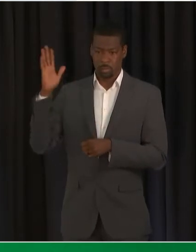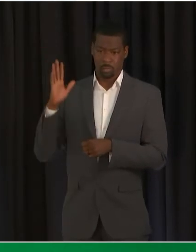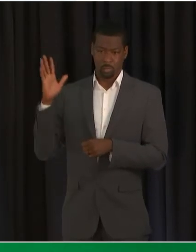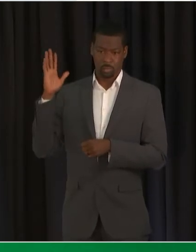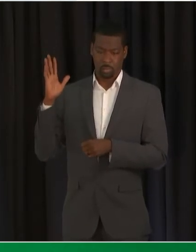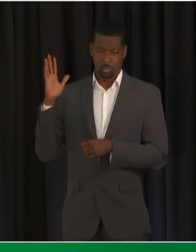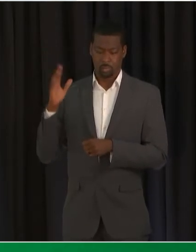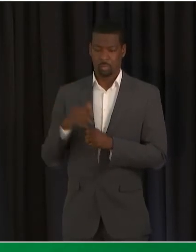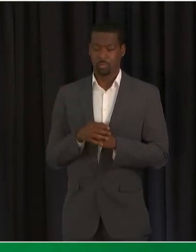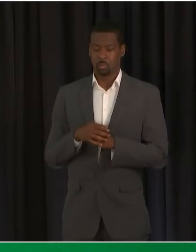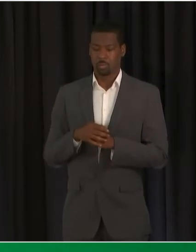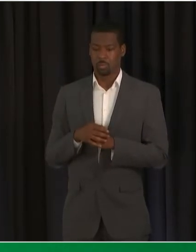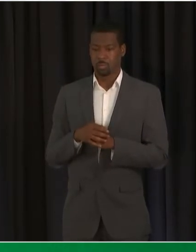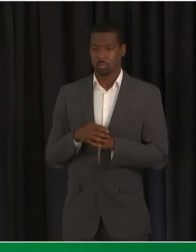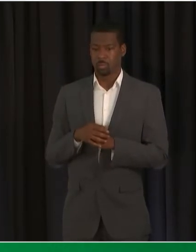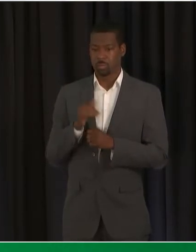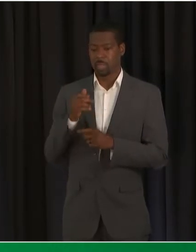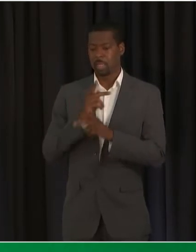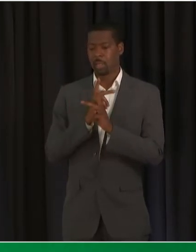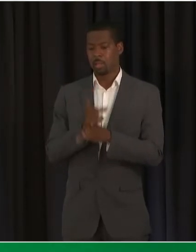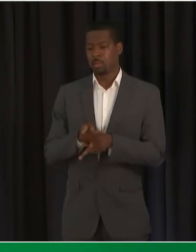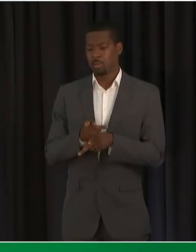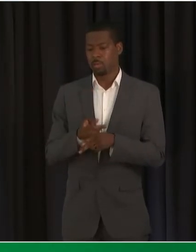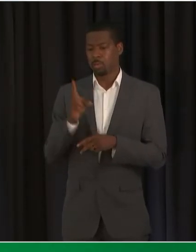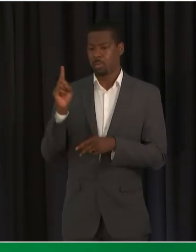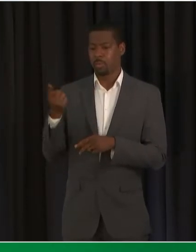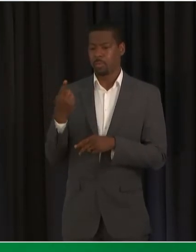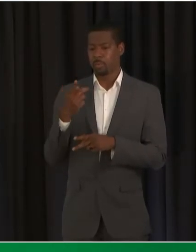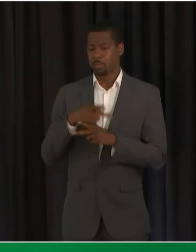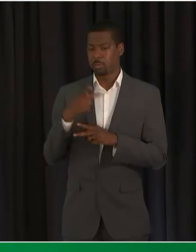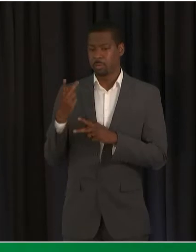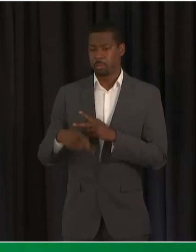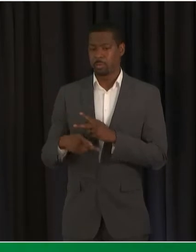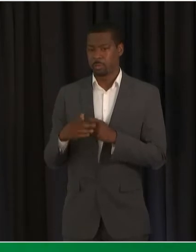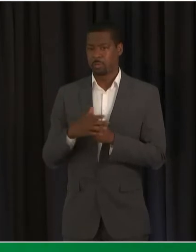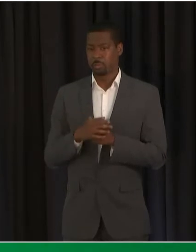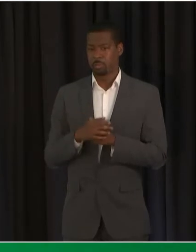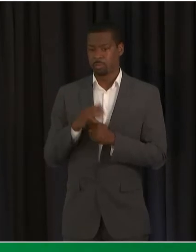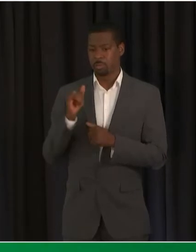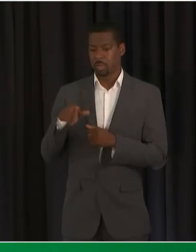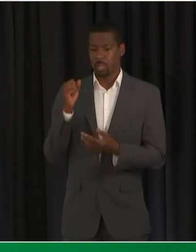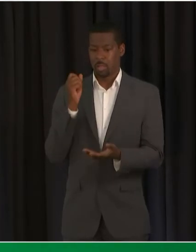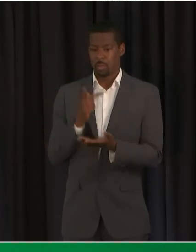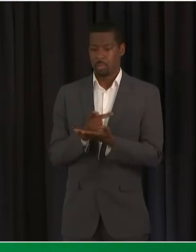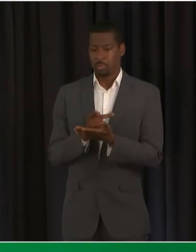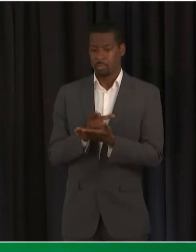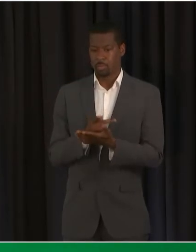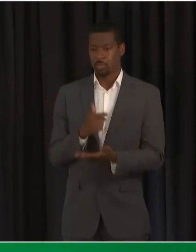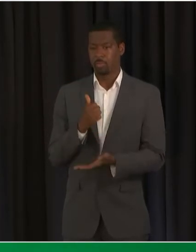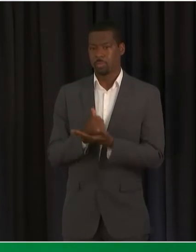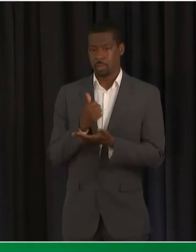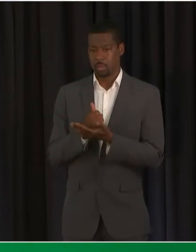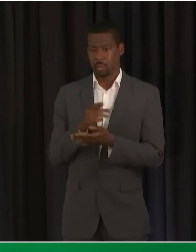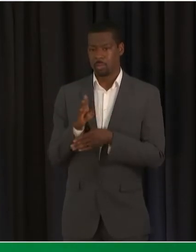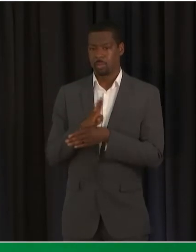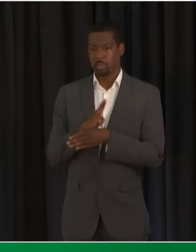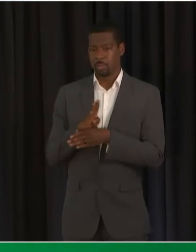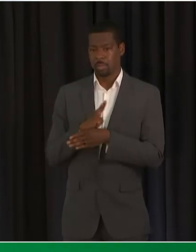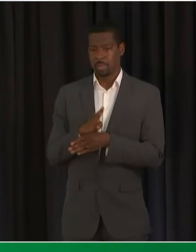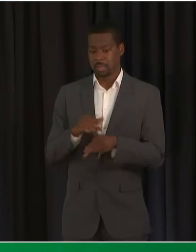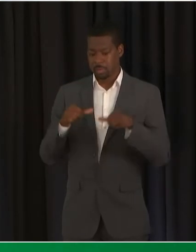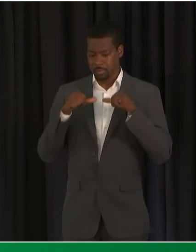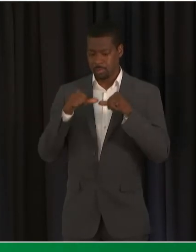the EIDL loan, as we call it, was actually the first program that was approved to help